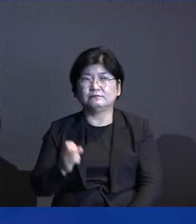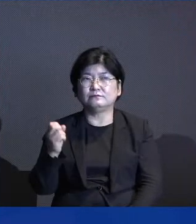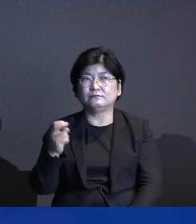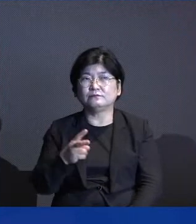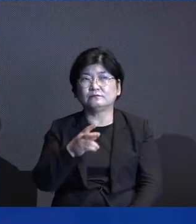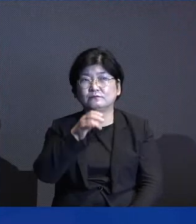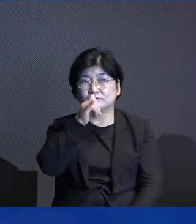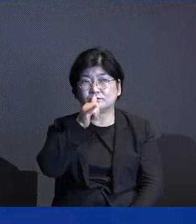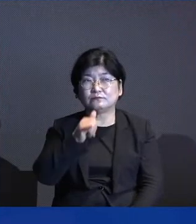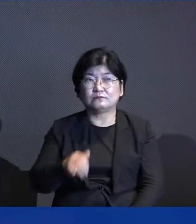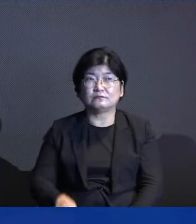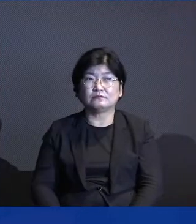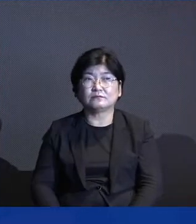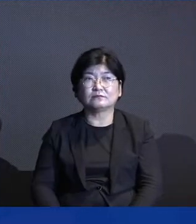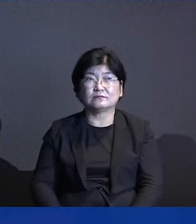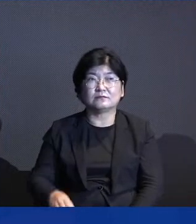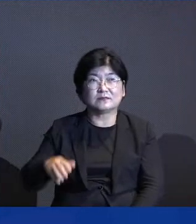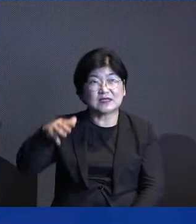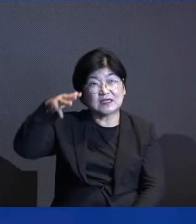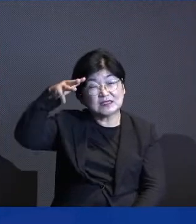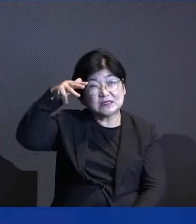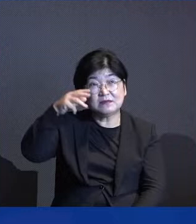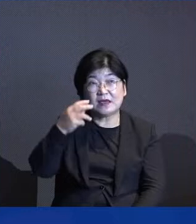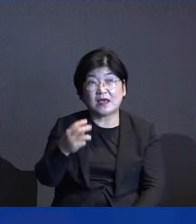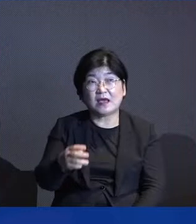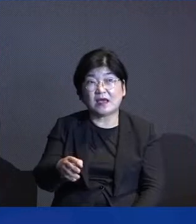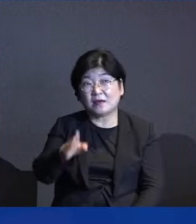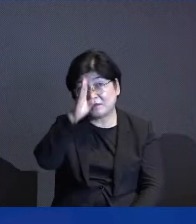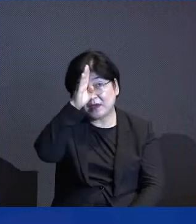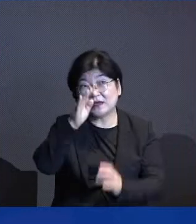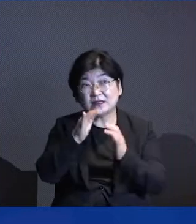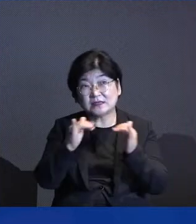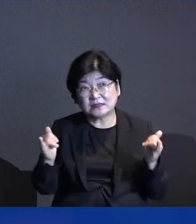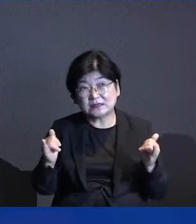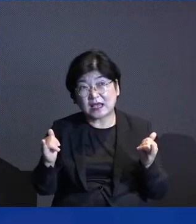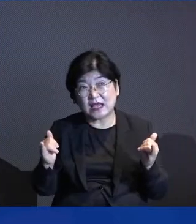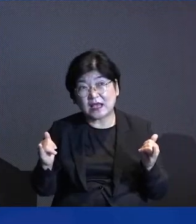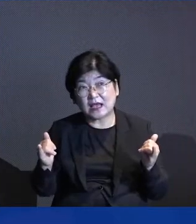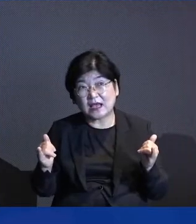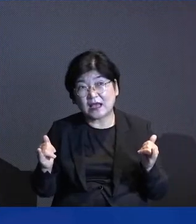education for families and caregivers, and they provide community education and engagement program.